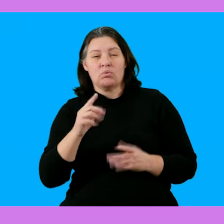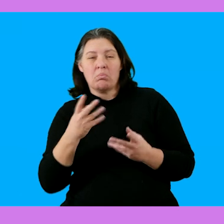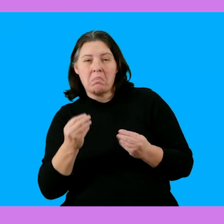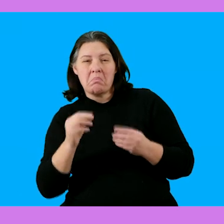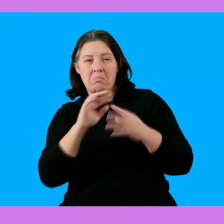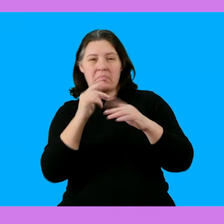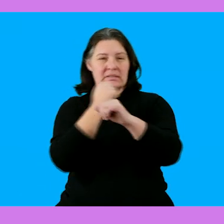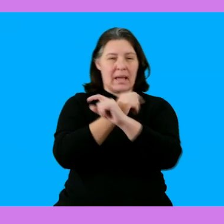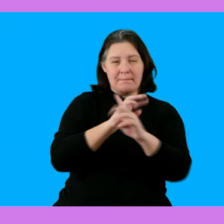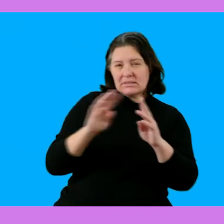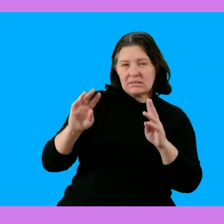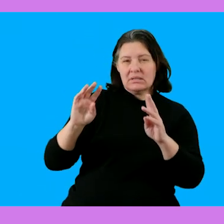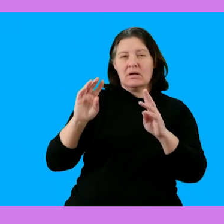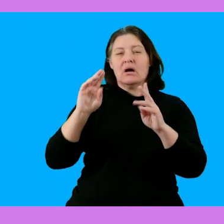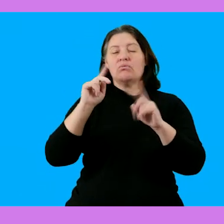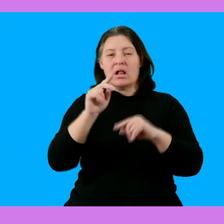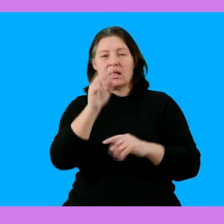us